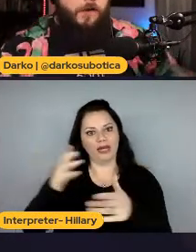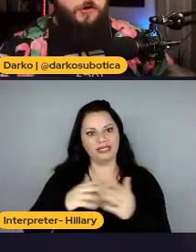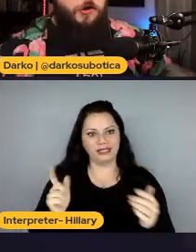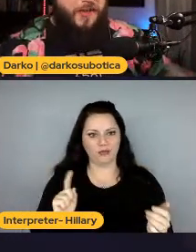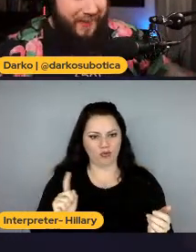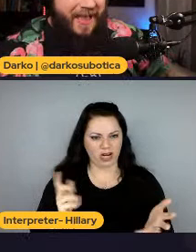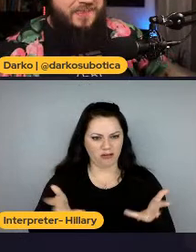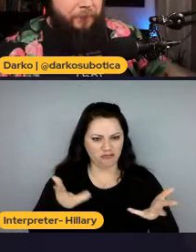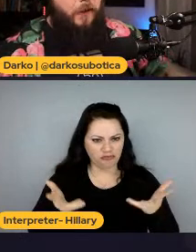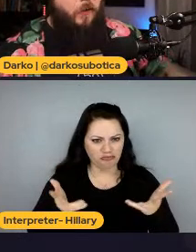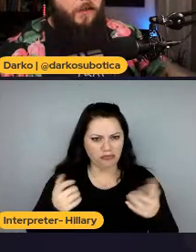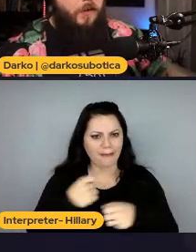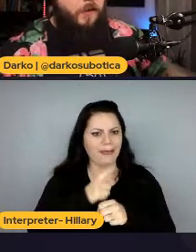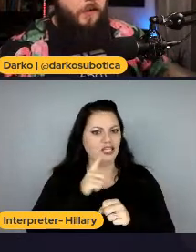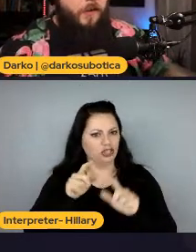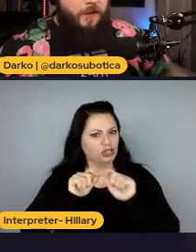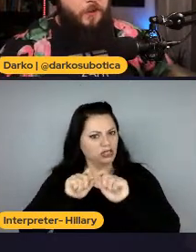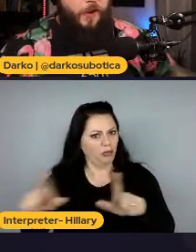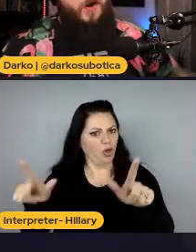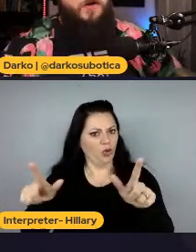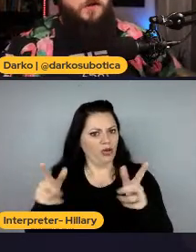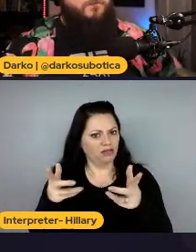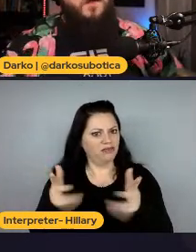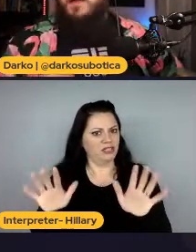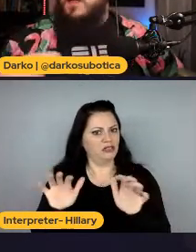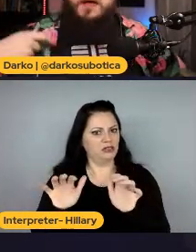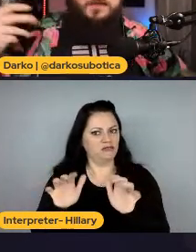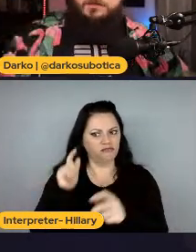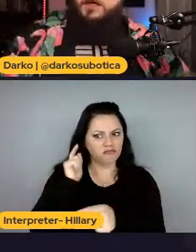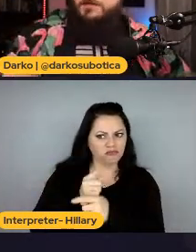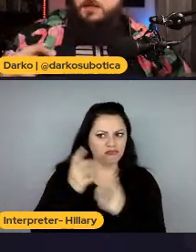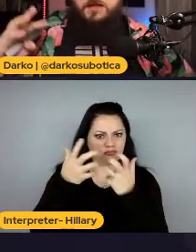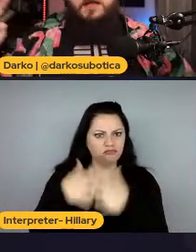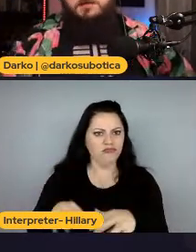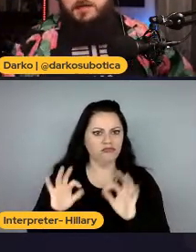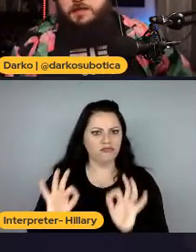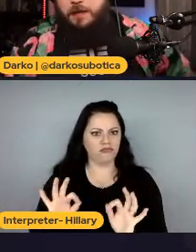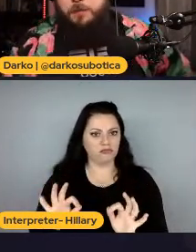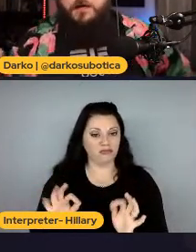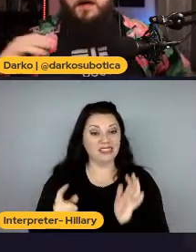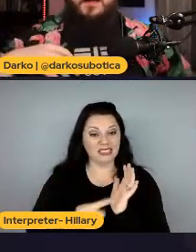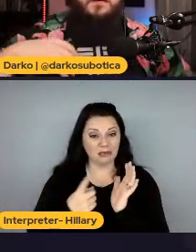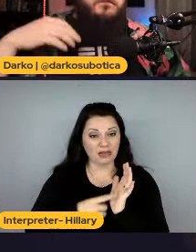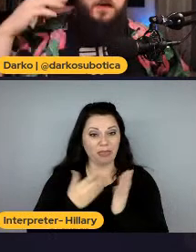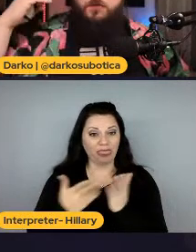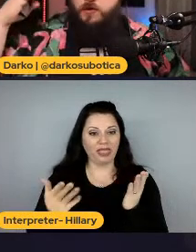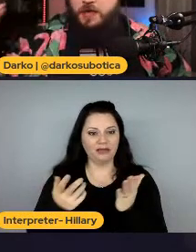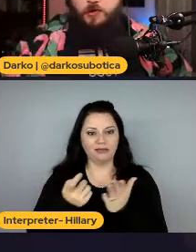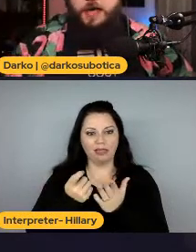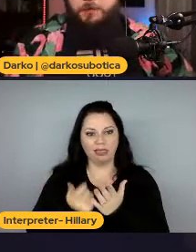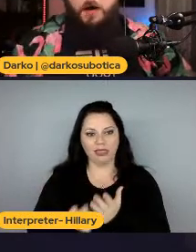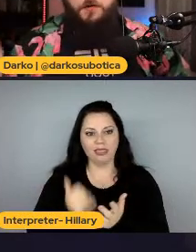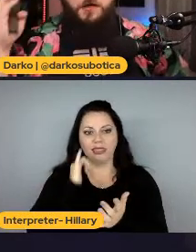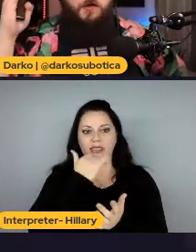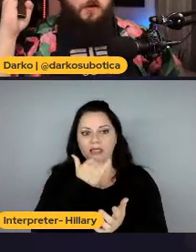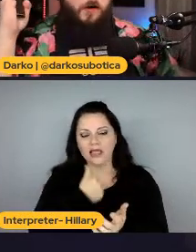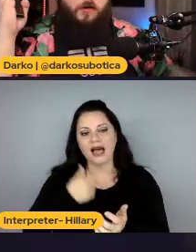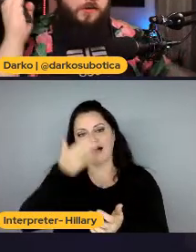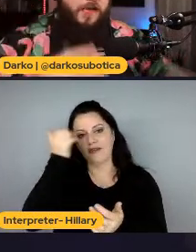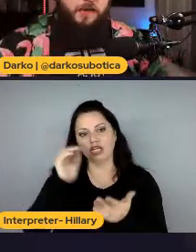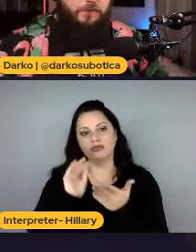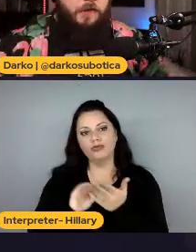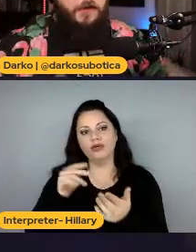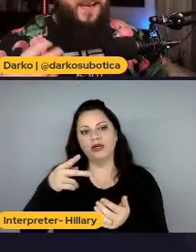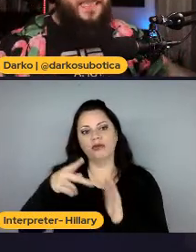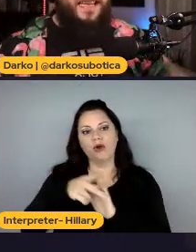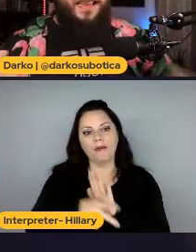I need to make sure that it has deployed in the way I want it. Because sometimes things may slip and I may forget to add a property or